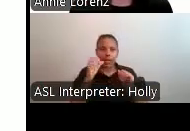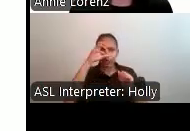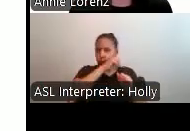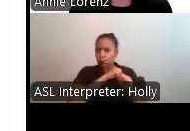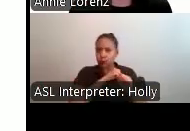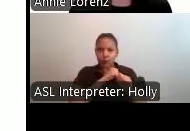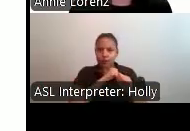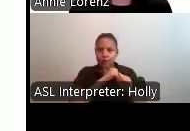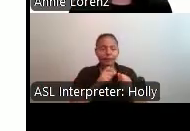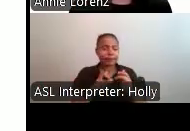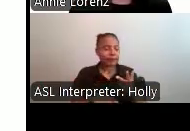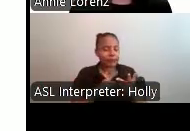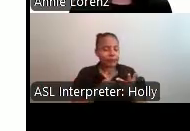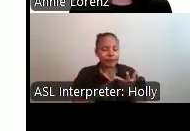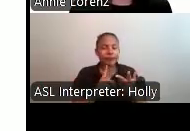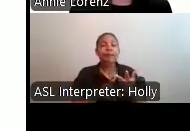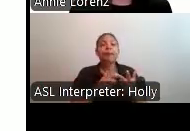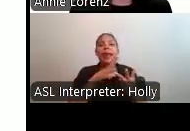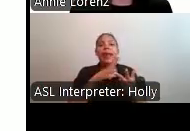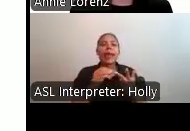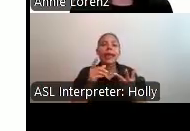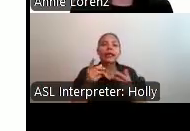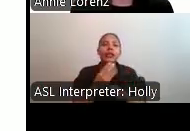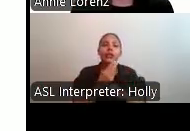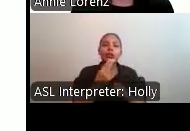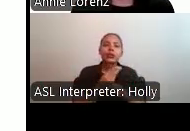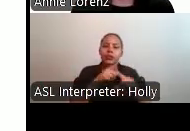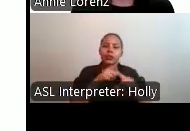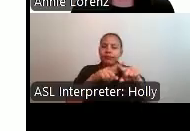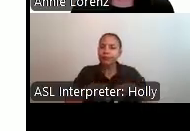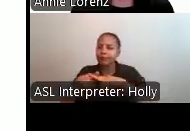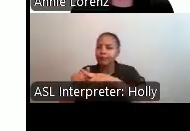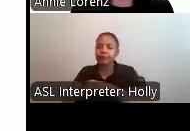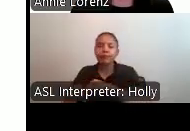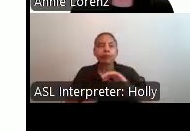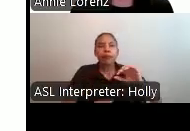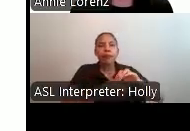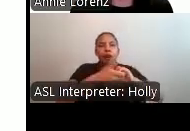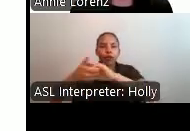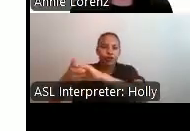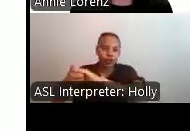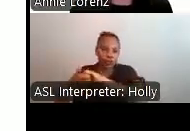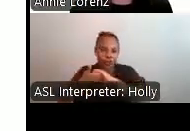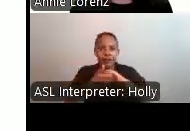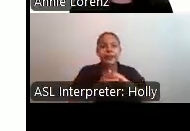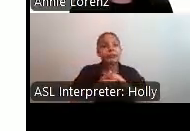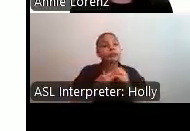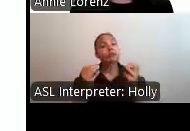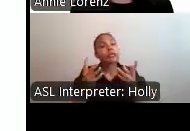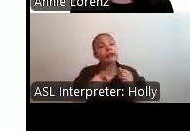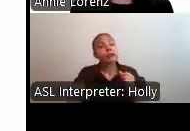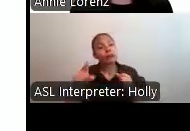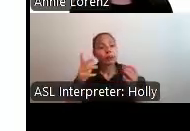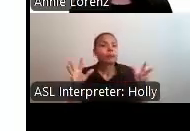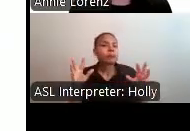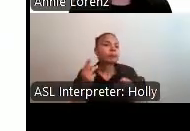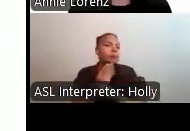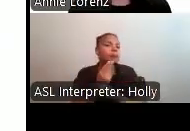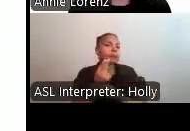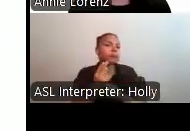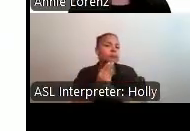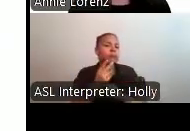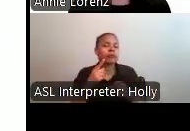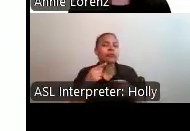in your community. Many of you are already doing this through co-enrollment strategies. One especially